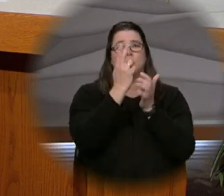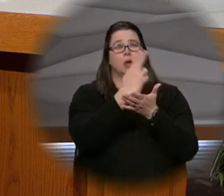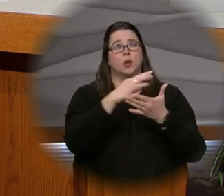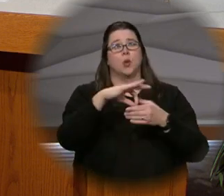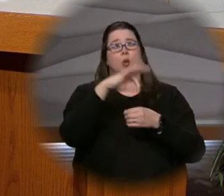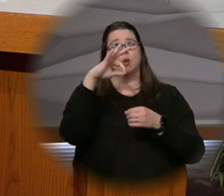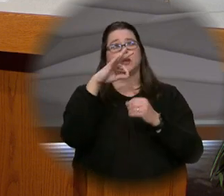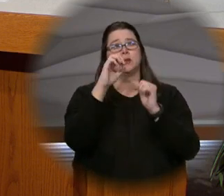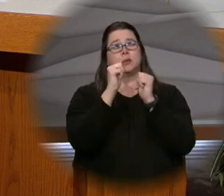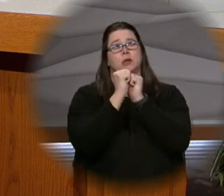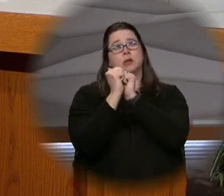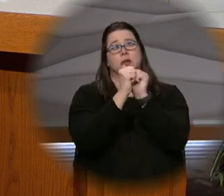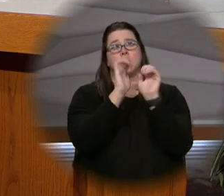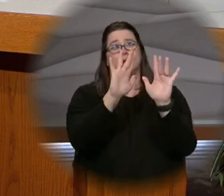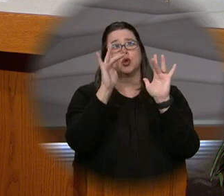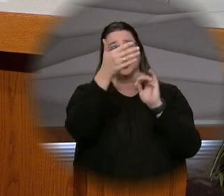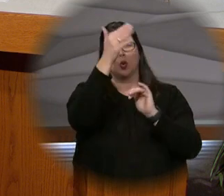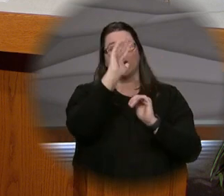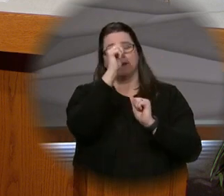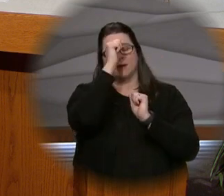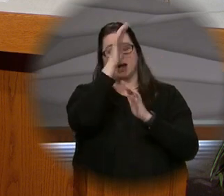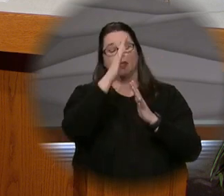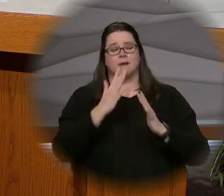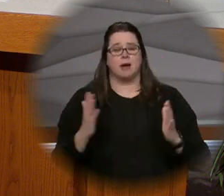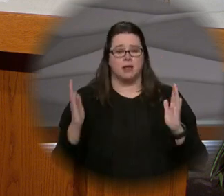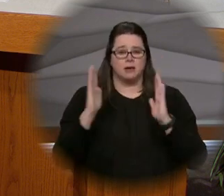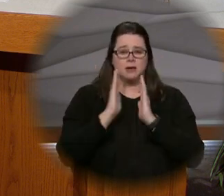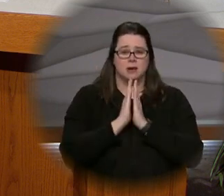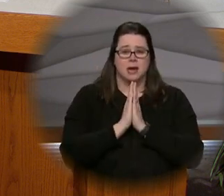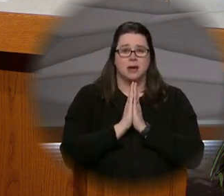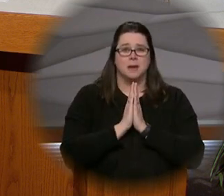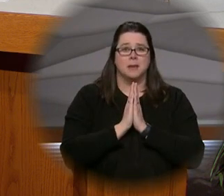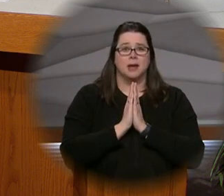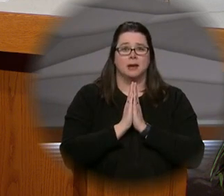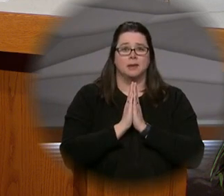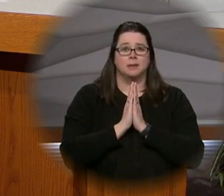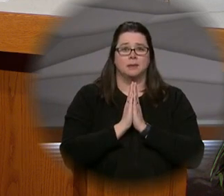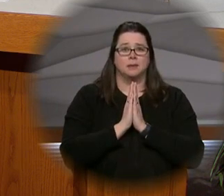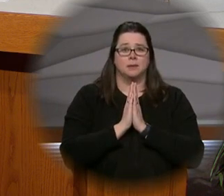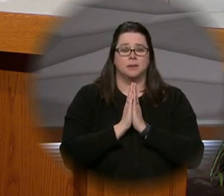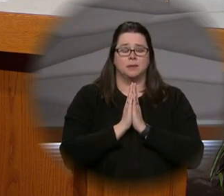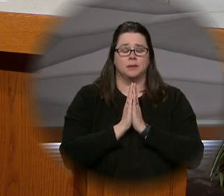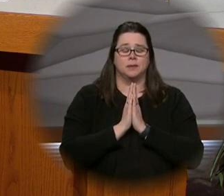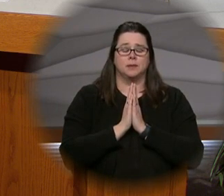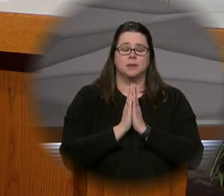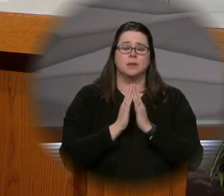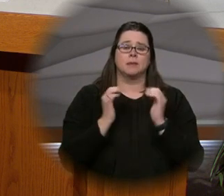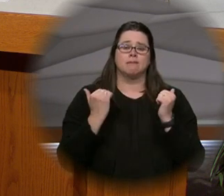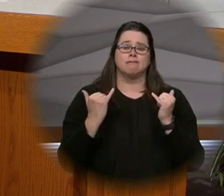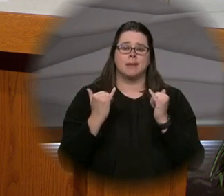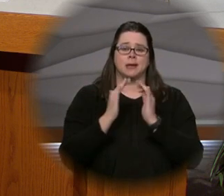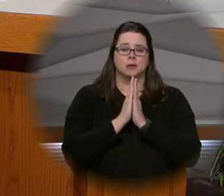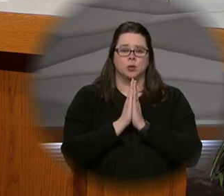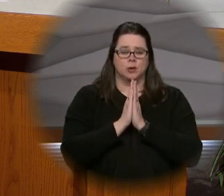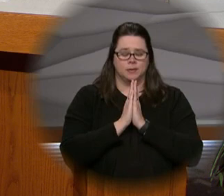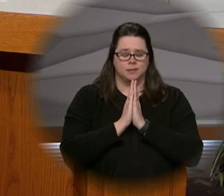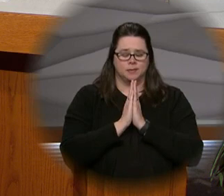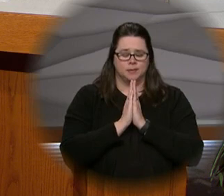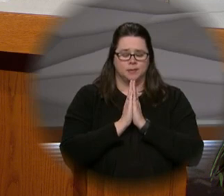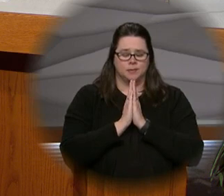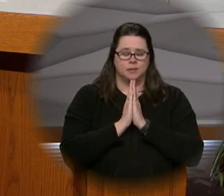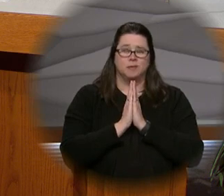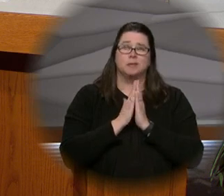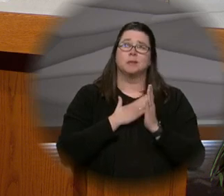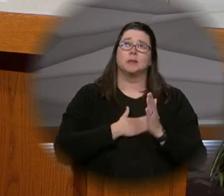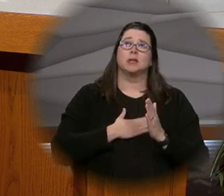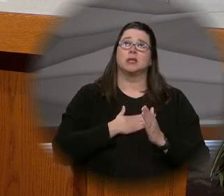Christ, with the Holy Spirit, in the glory of God the Father. Amen. Let us pray.